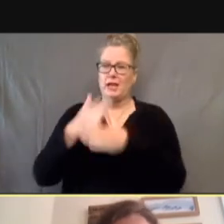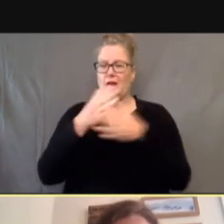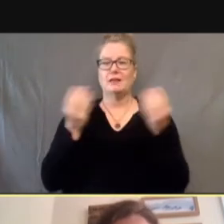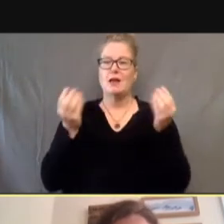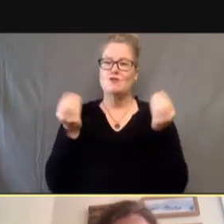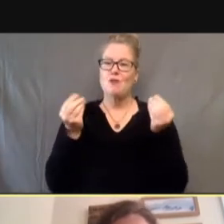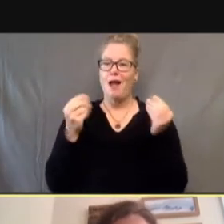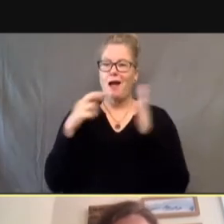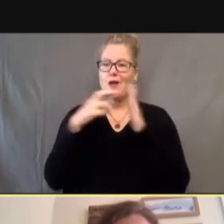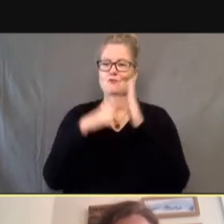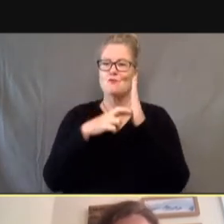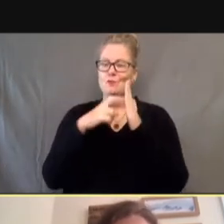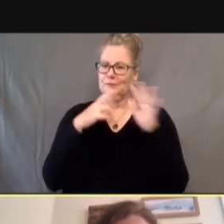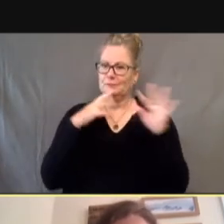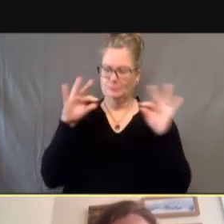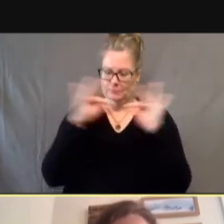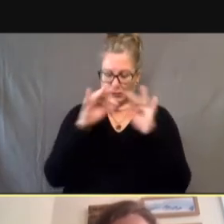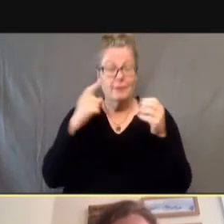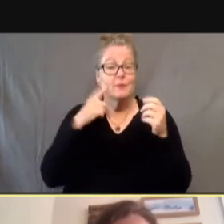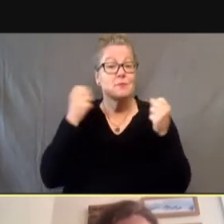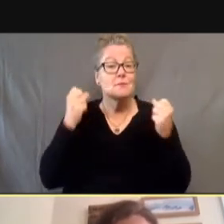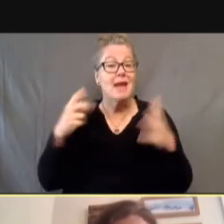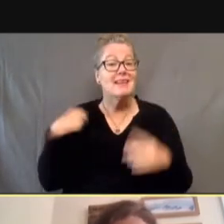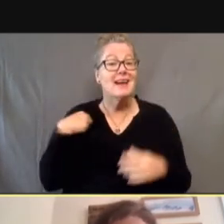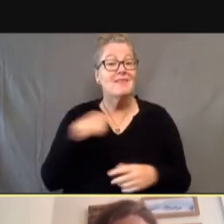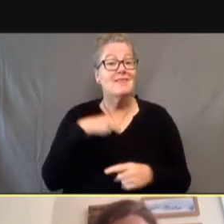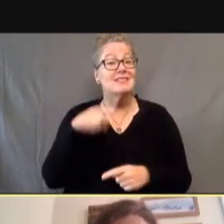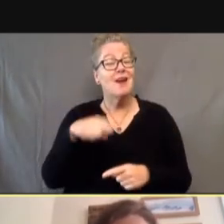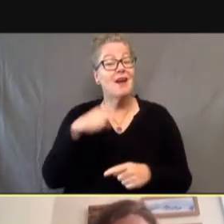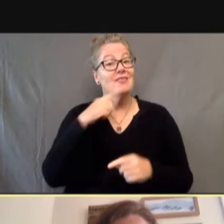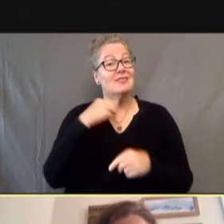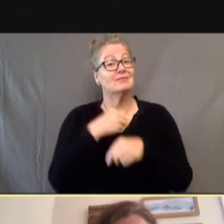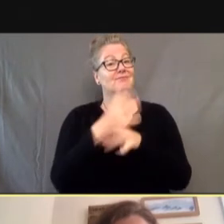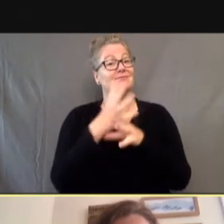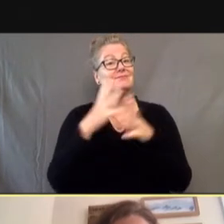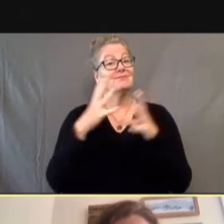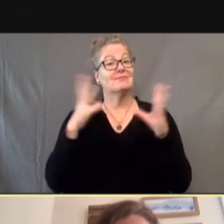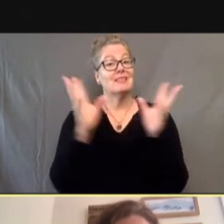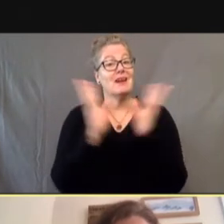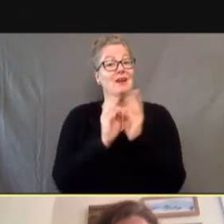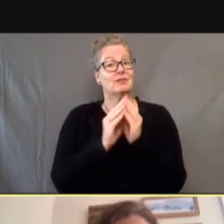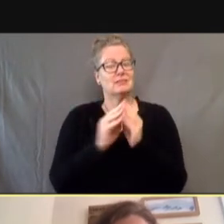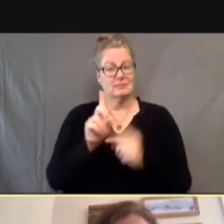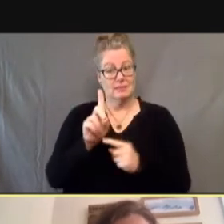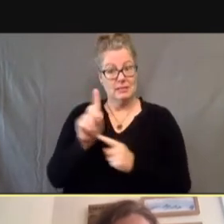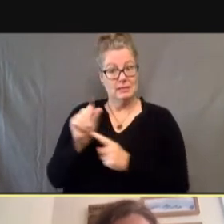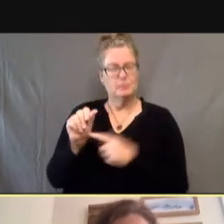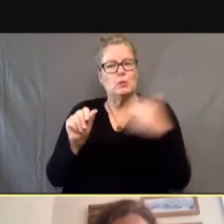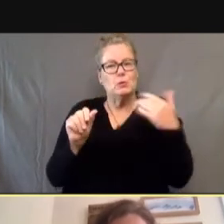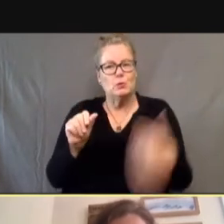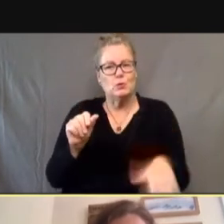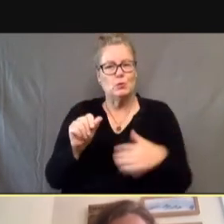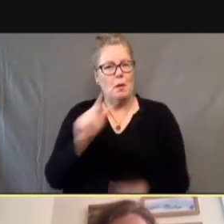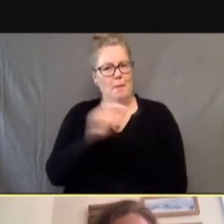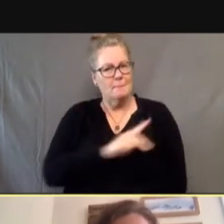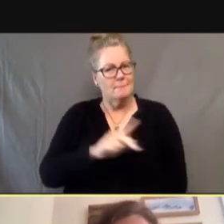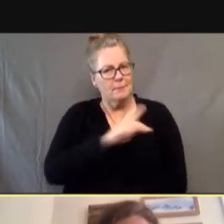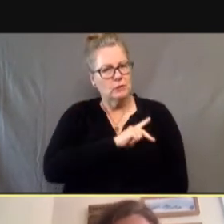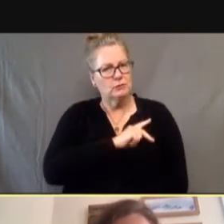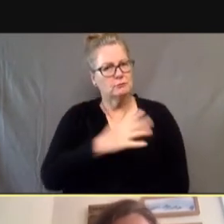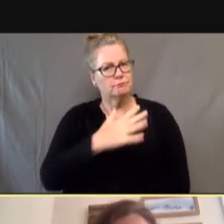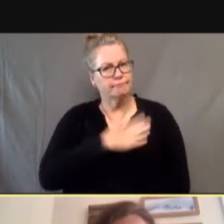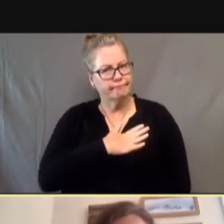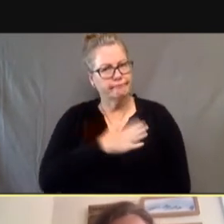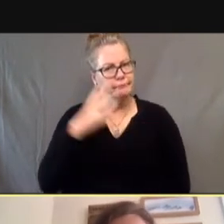for many of us on this call, disability is very personal, and also because there will be hopefully an opportunity for